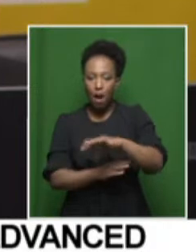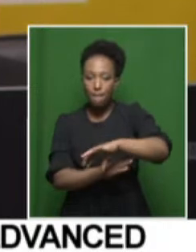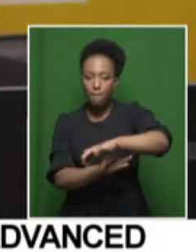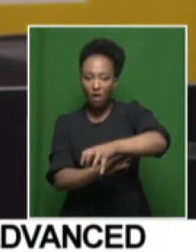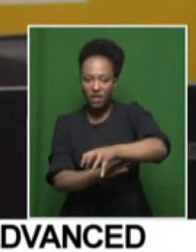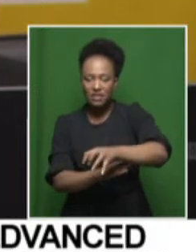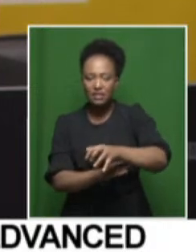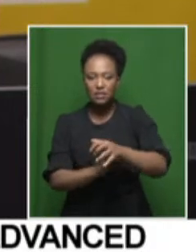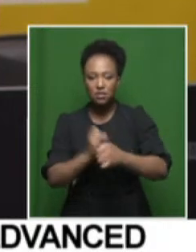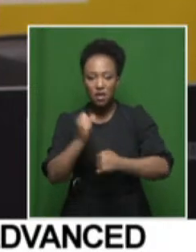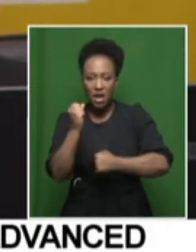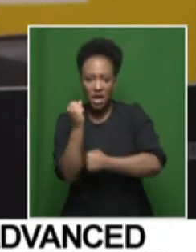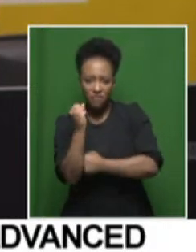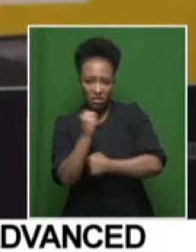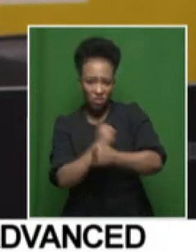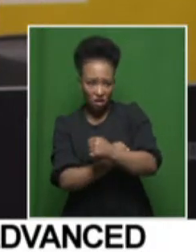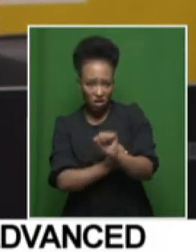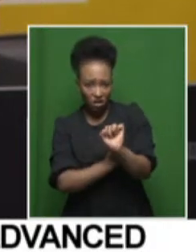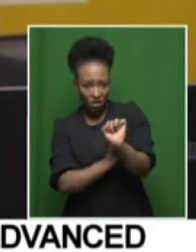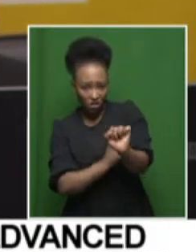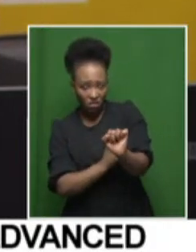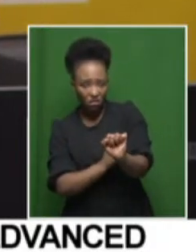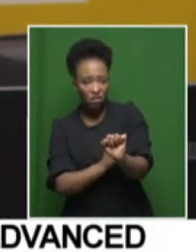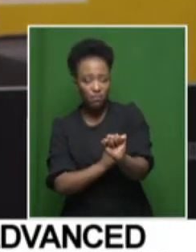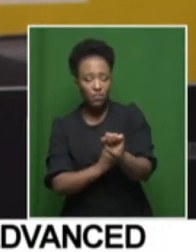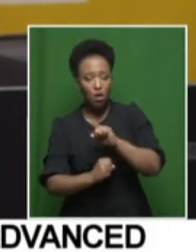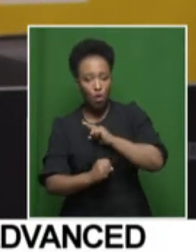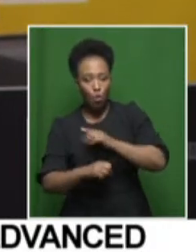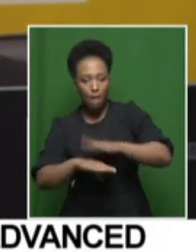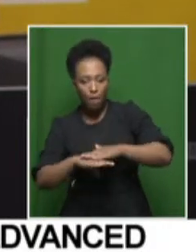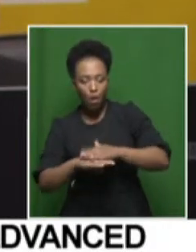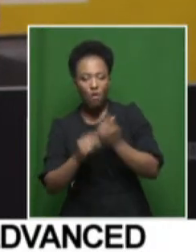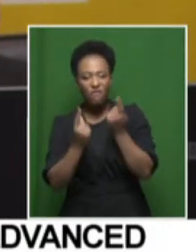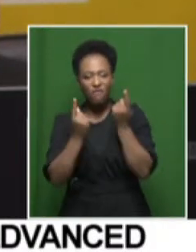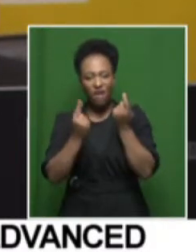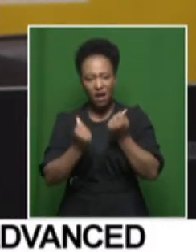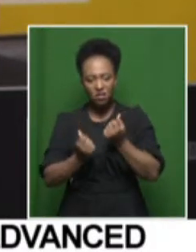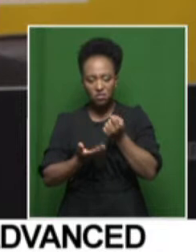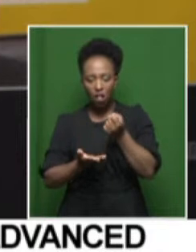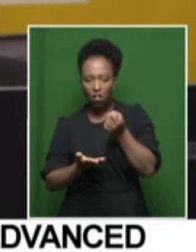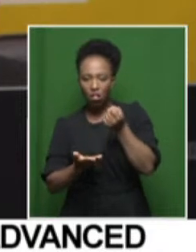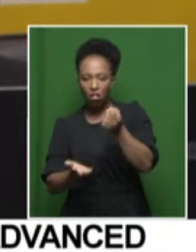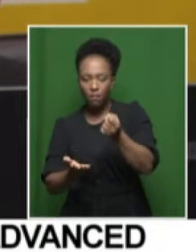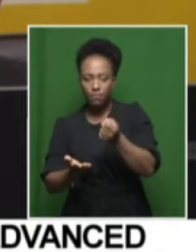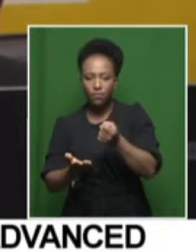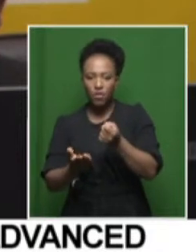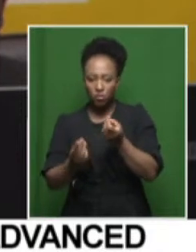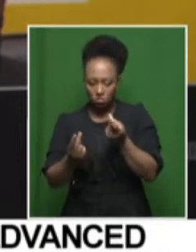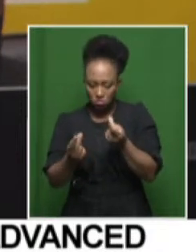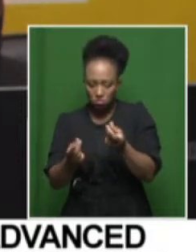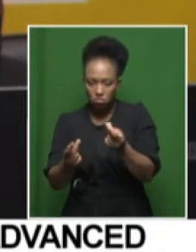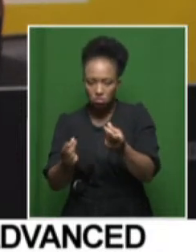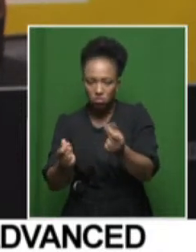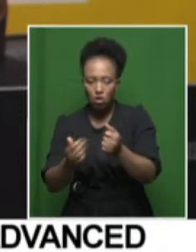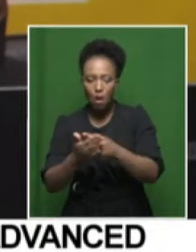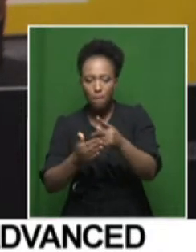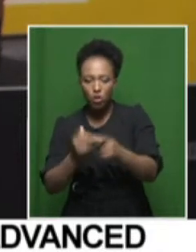pledge their infrastructure grants to leverage more financing to fast-track the rollout of